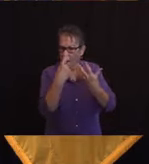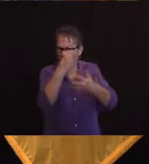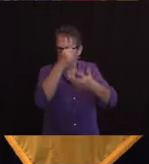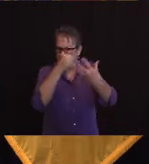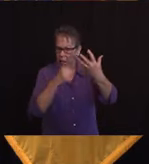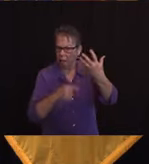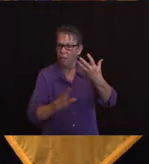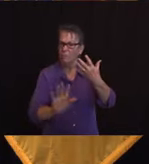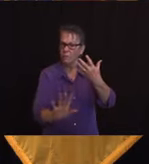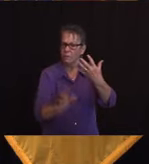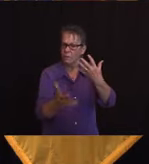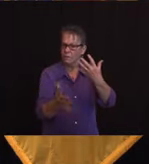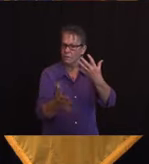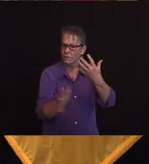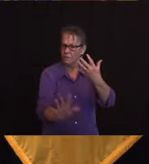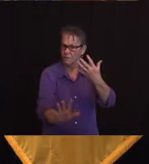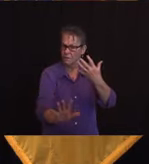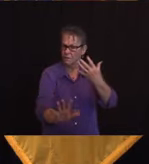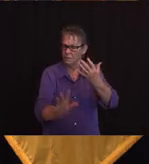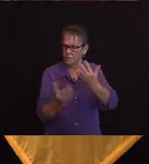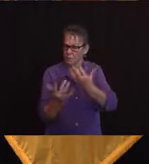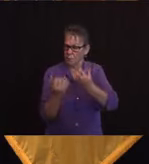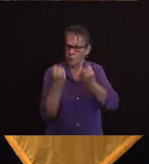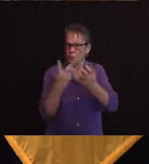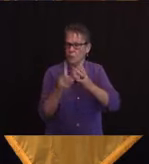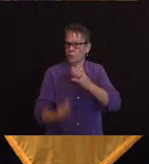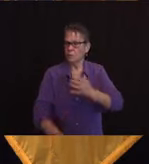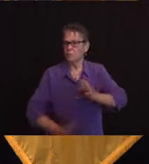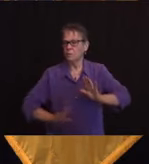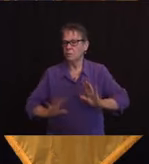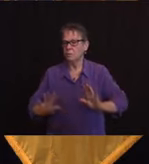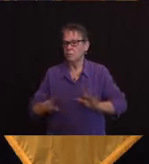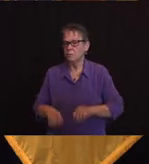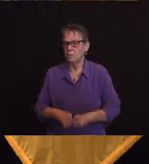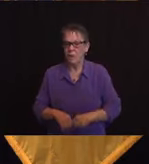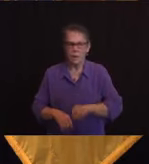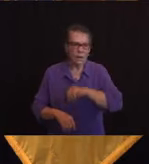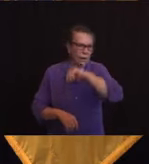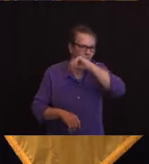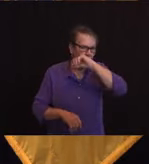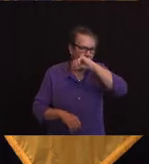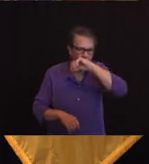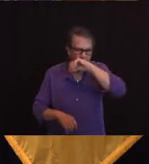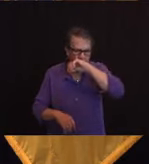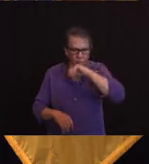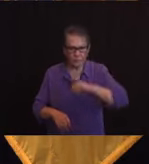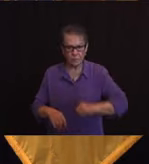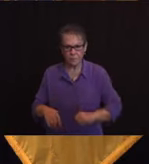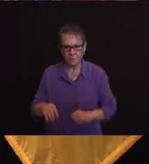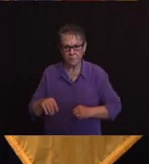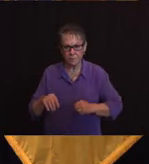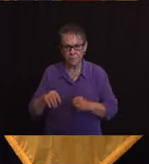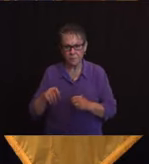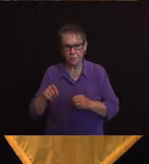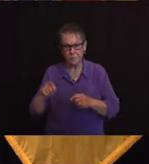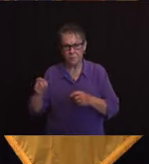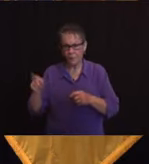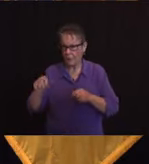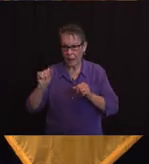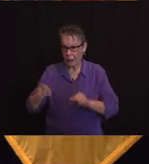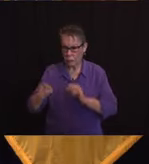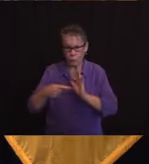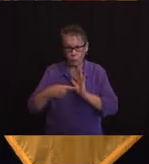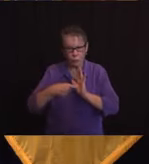can release the results of a study showing that on average 1 in 4 students is behind grade level. Is behind,